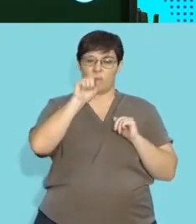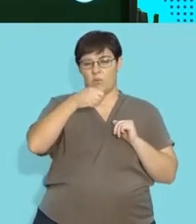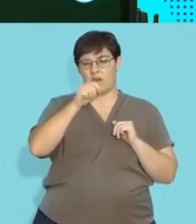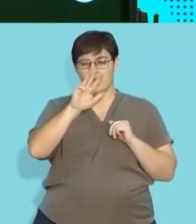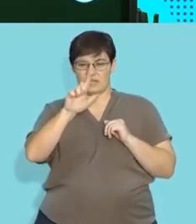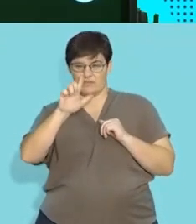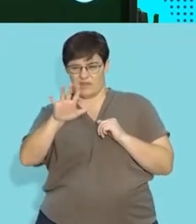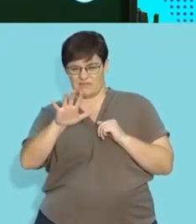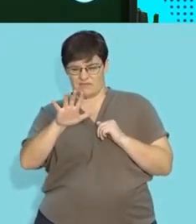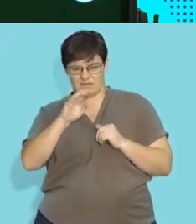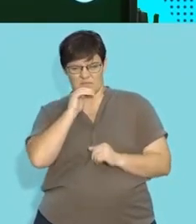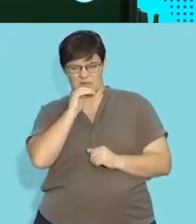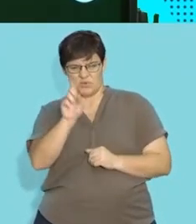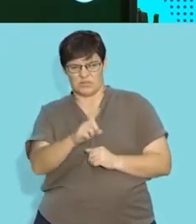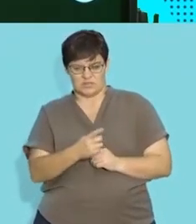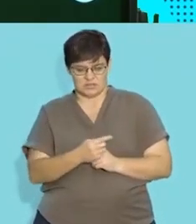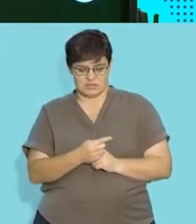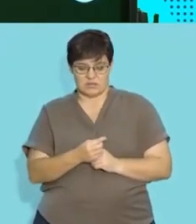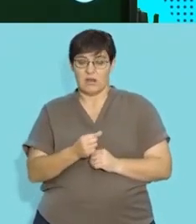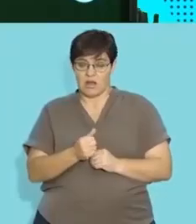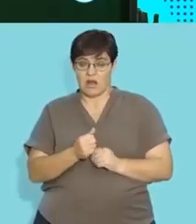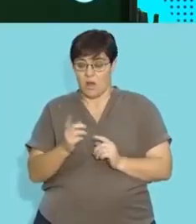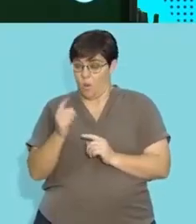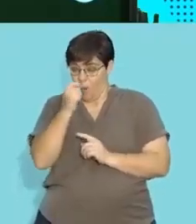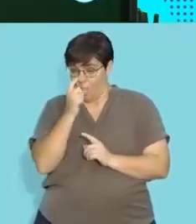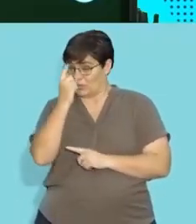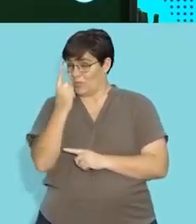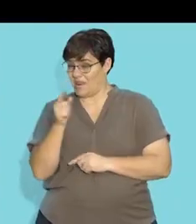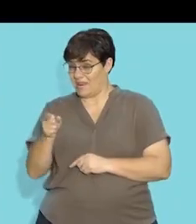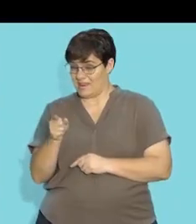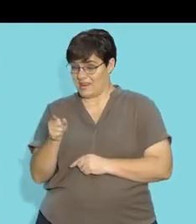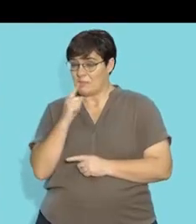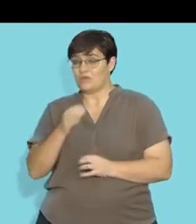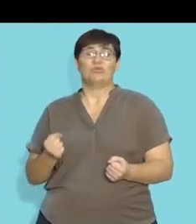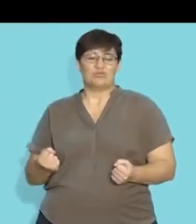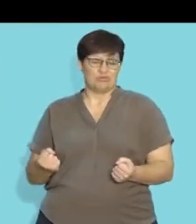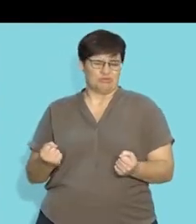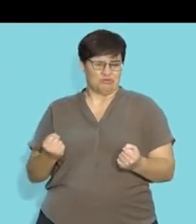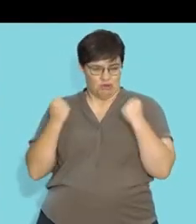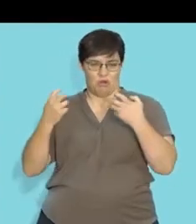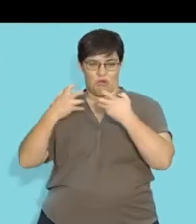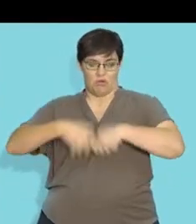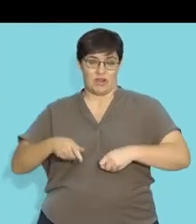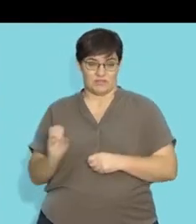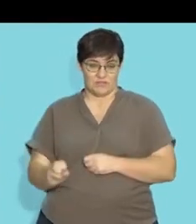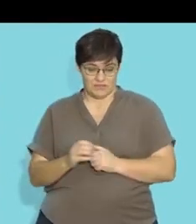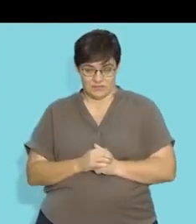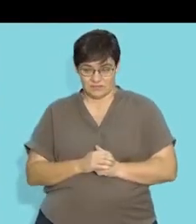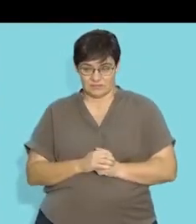0.975. What does it mean? This is a strong correlation because this is close to 1. This is strong